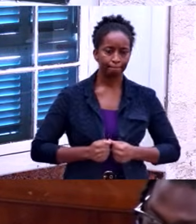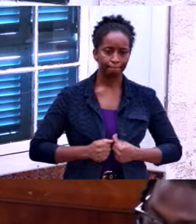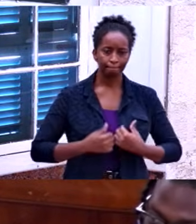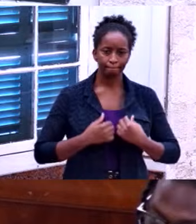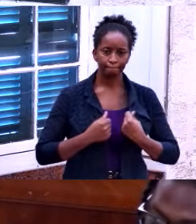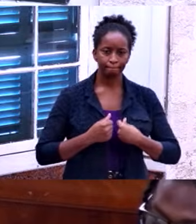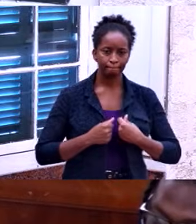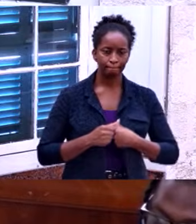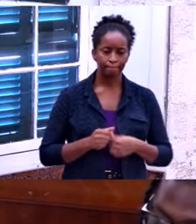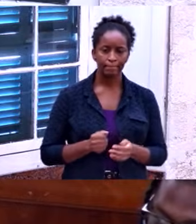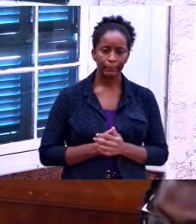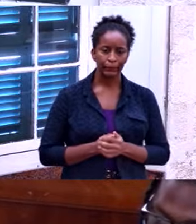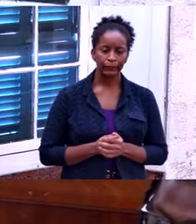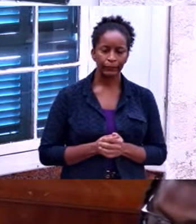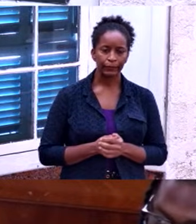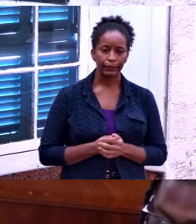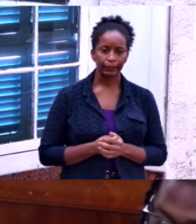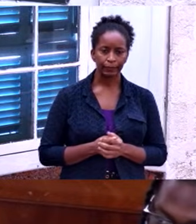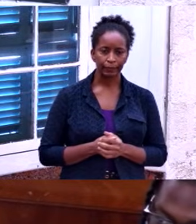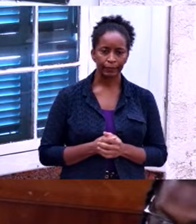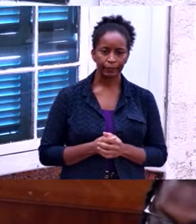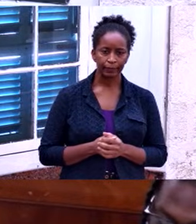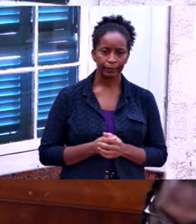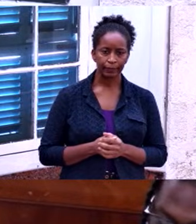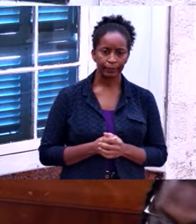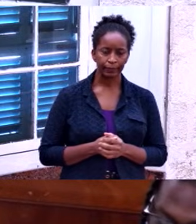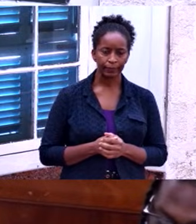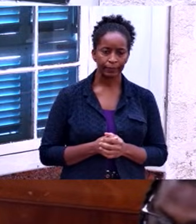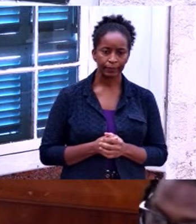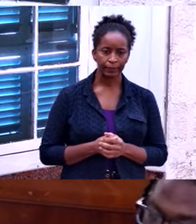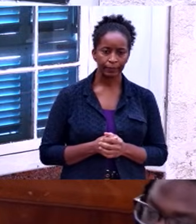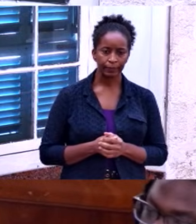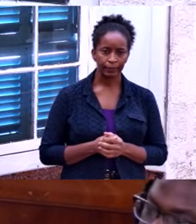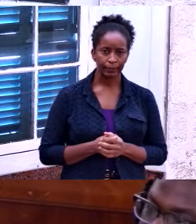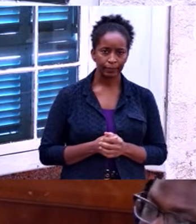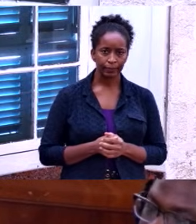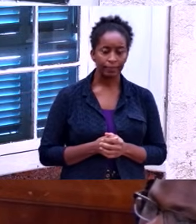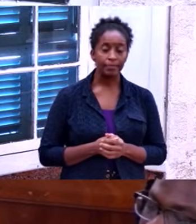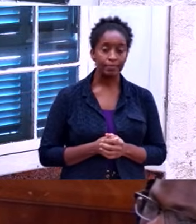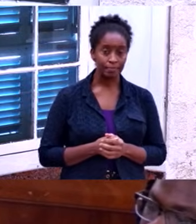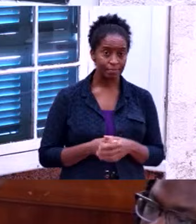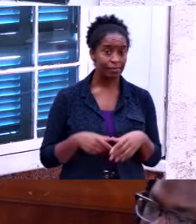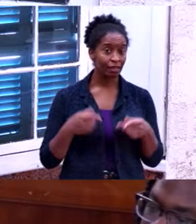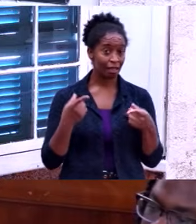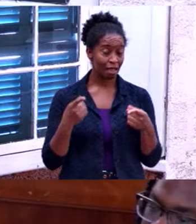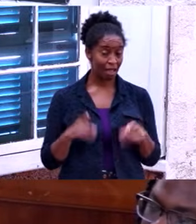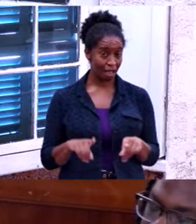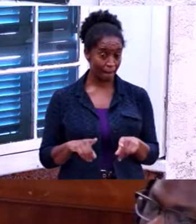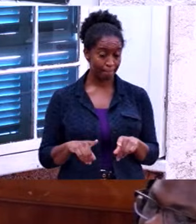All these things will happen. But all of a sudden, when the transformation process is being set in train,